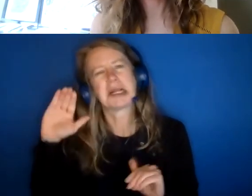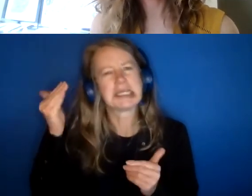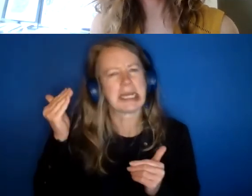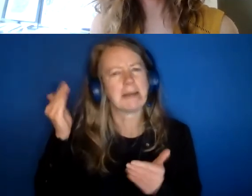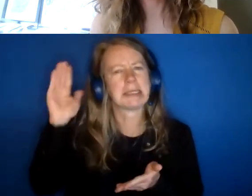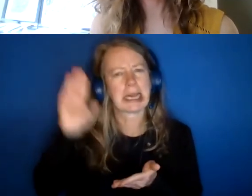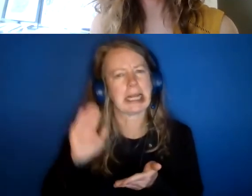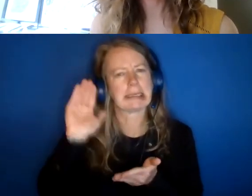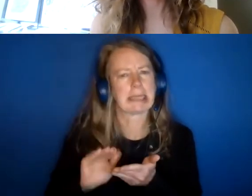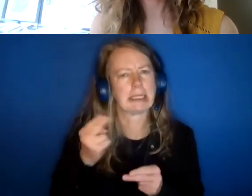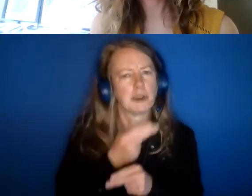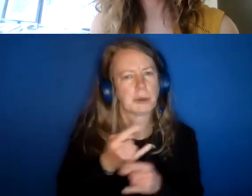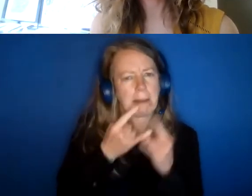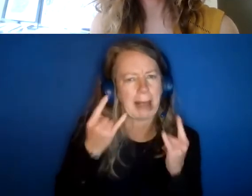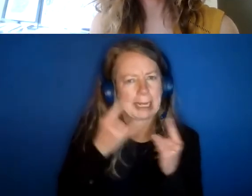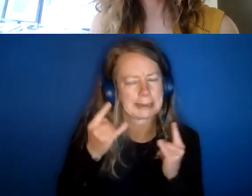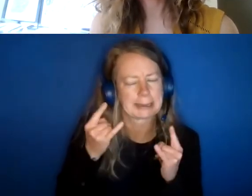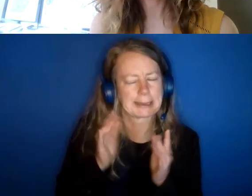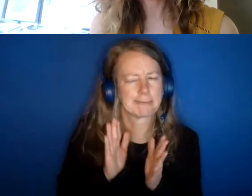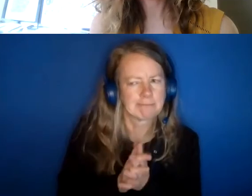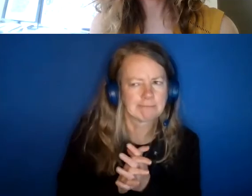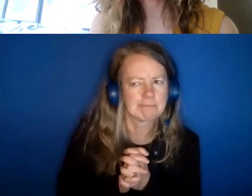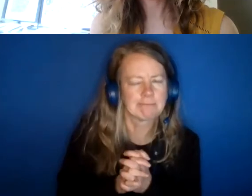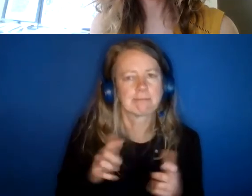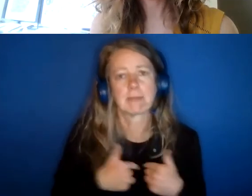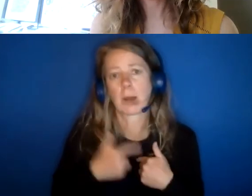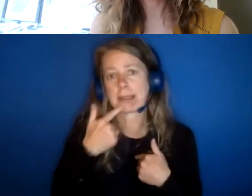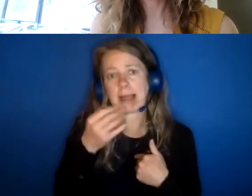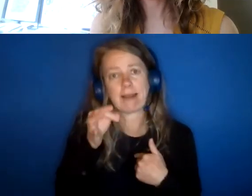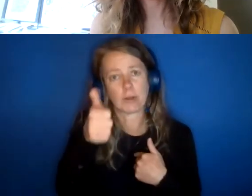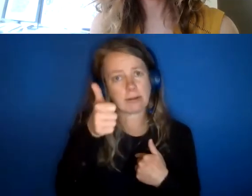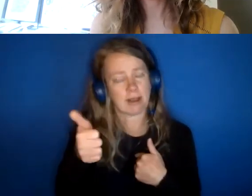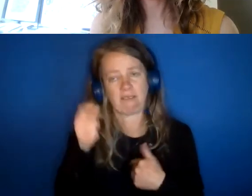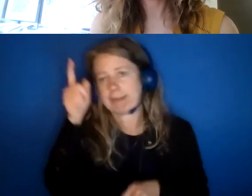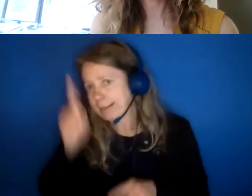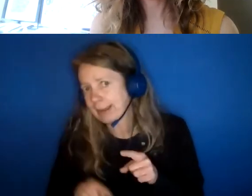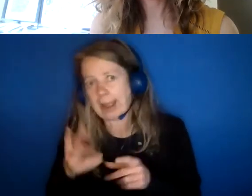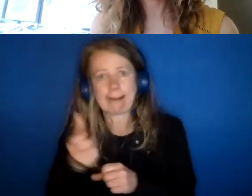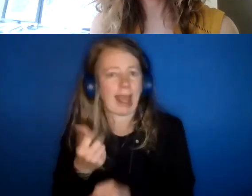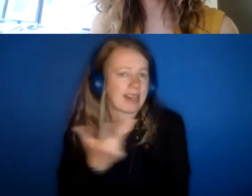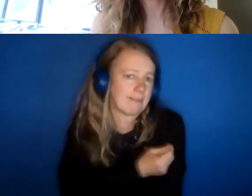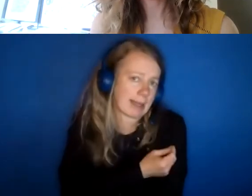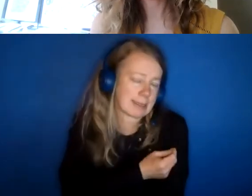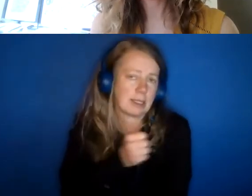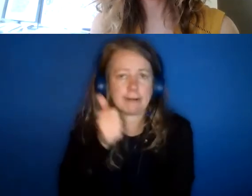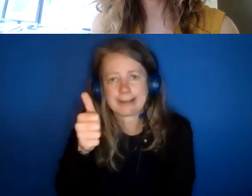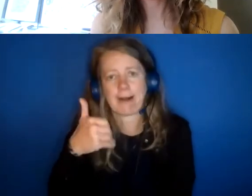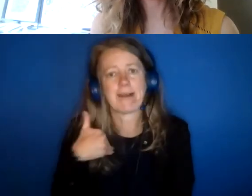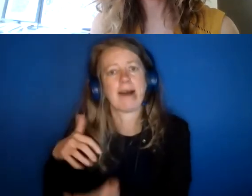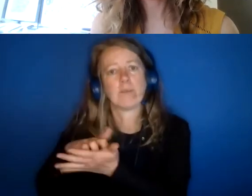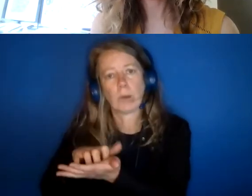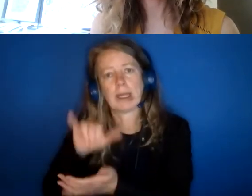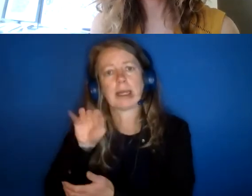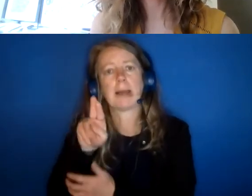I would say that if you can't get vaccinated or you have immune system problems,